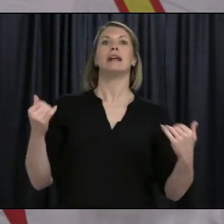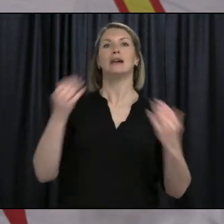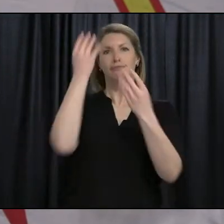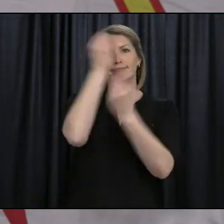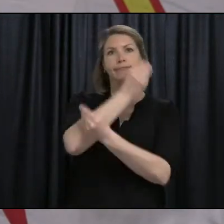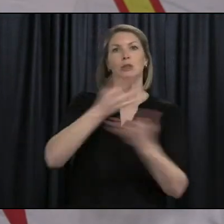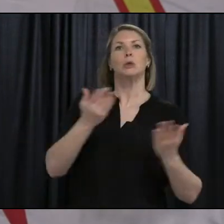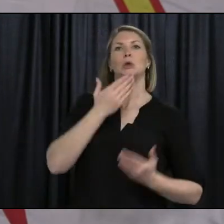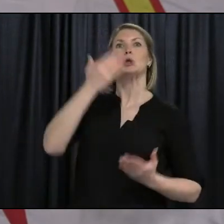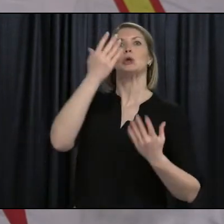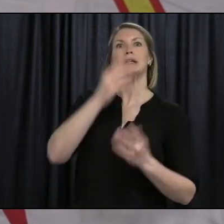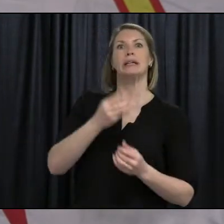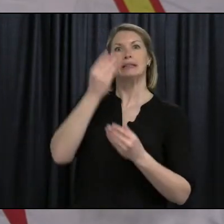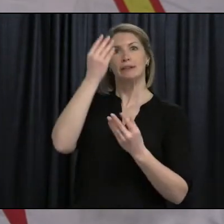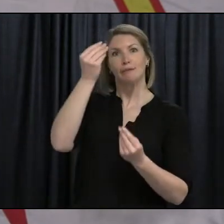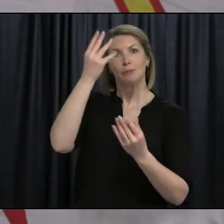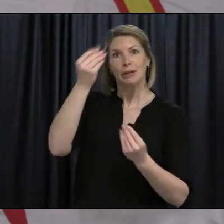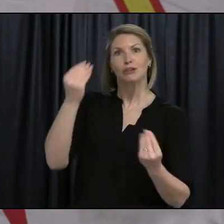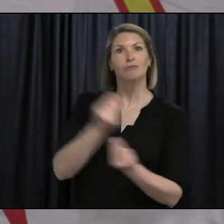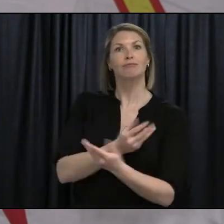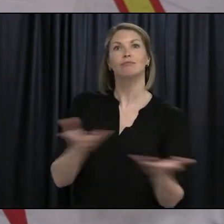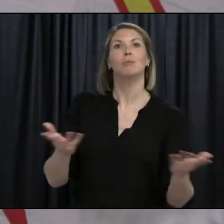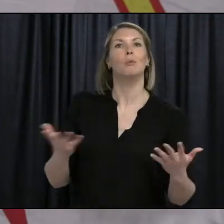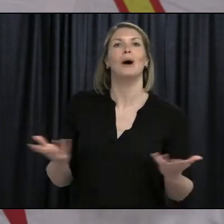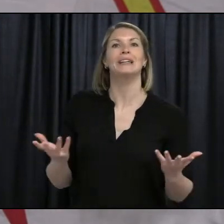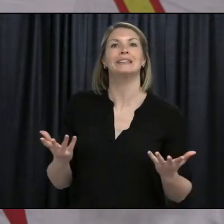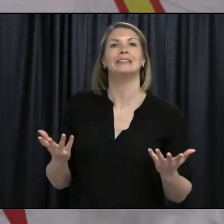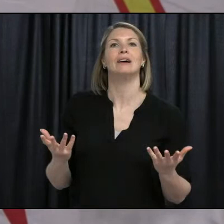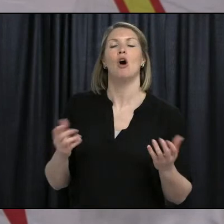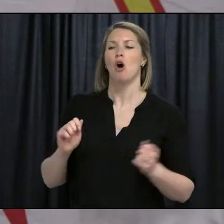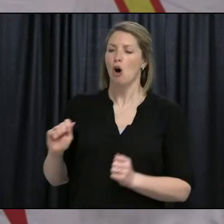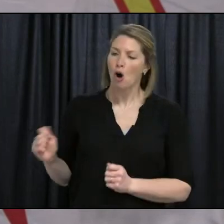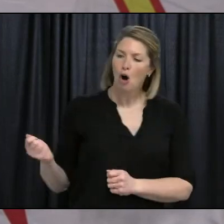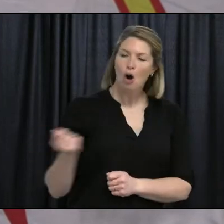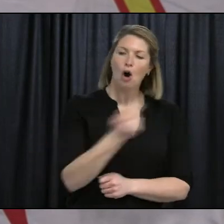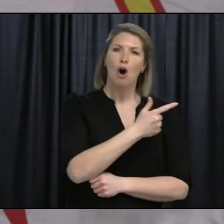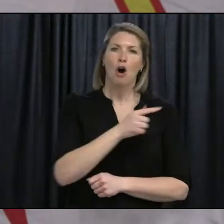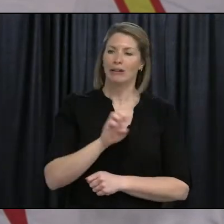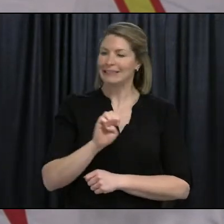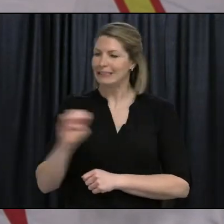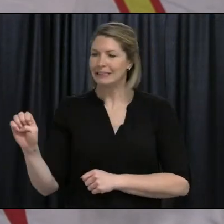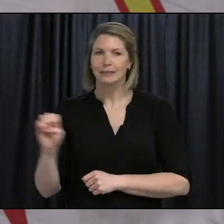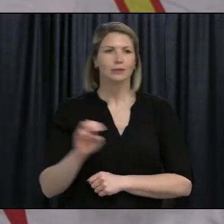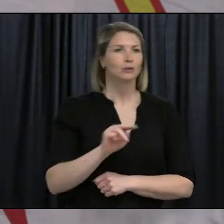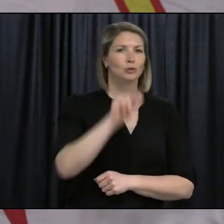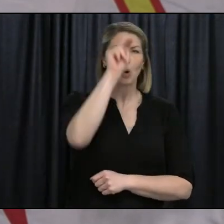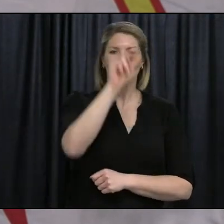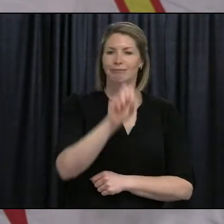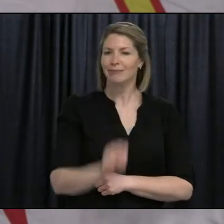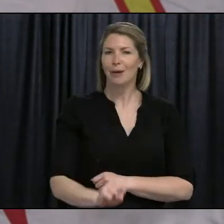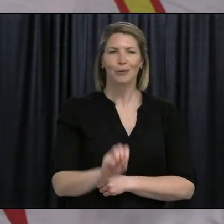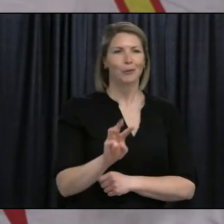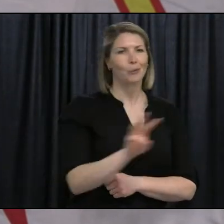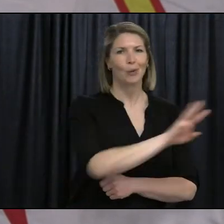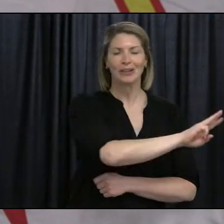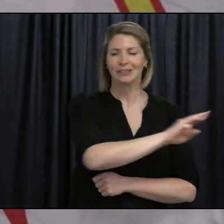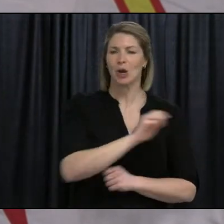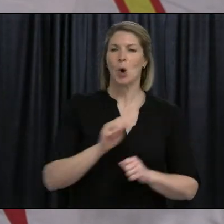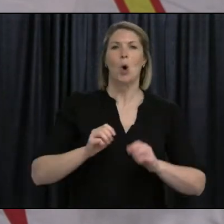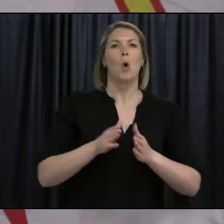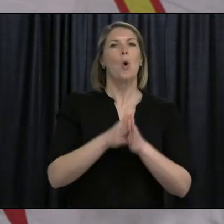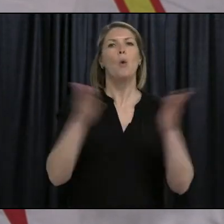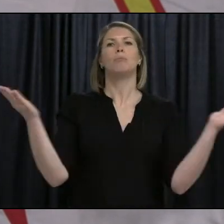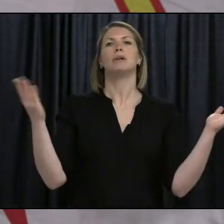started vaccinations for Phase 3. Booking is currently open to anyone over the age of 12 who is clinically